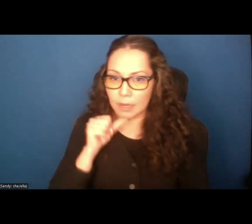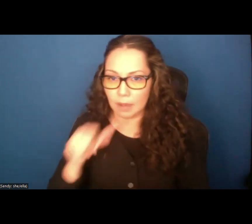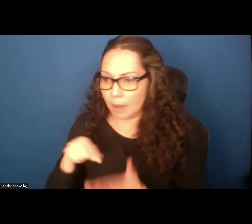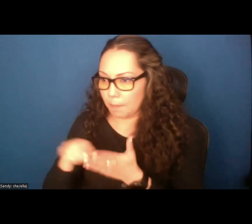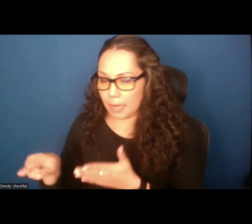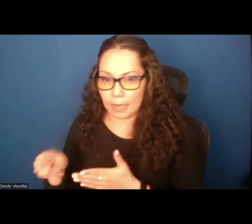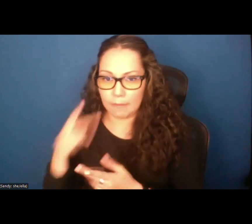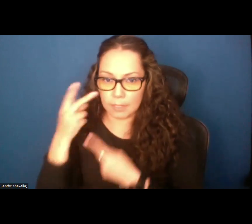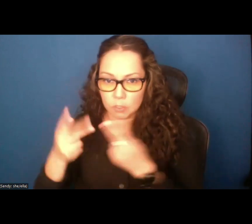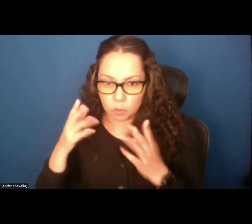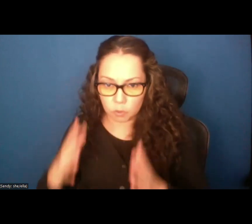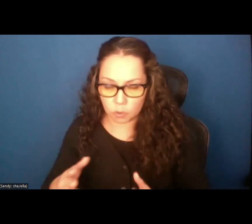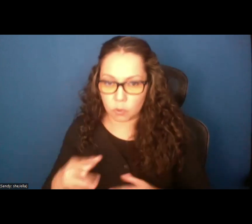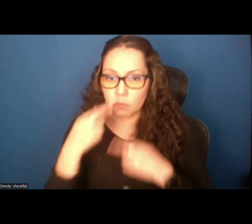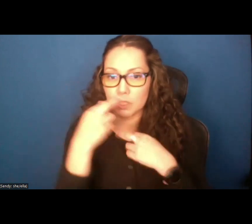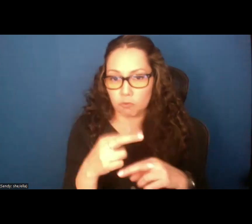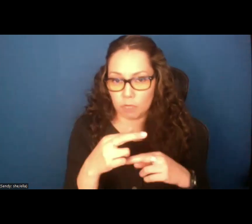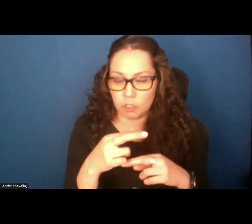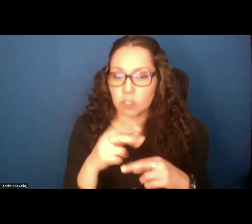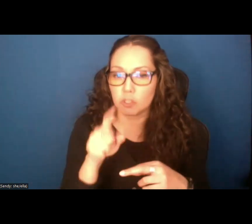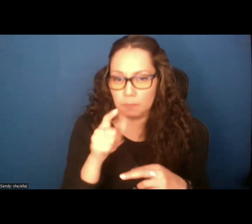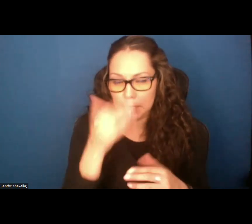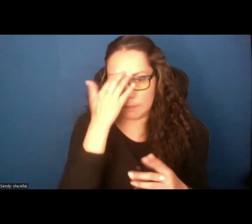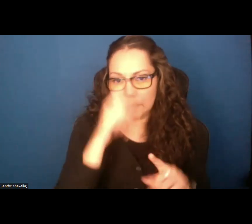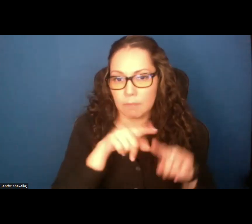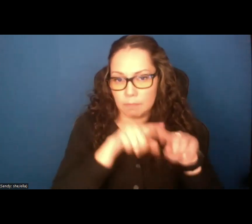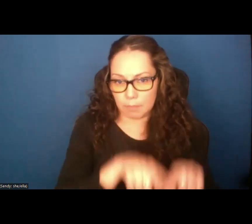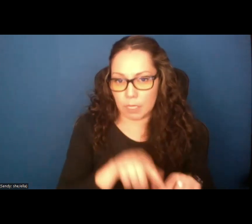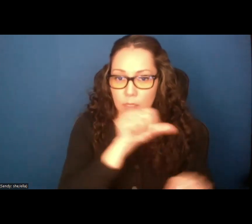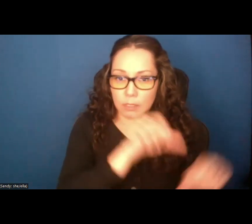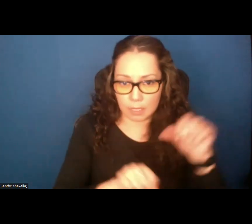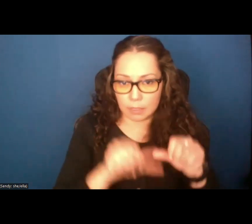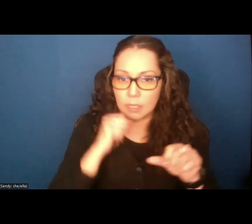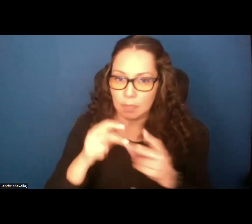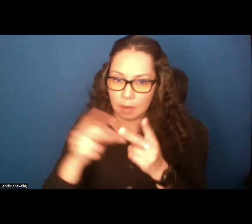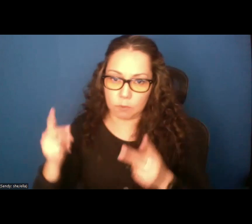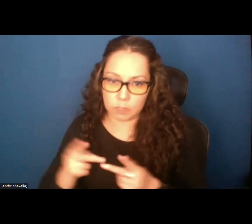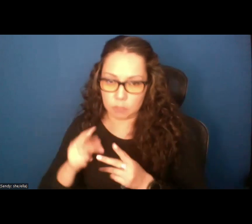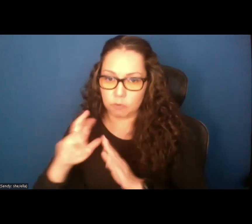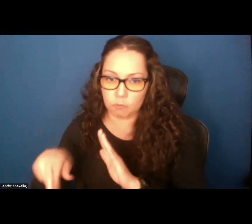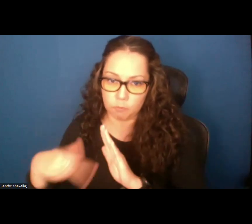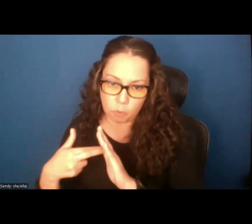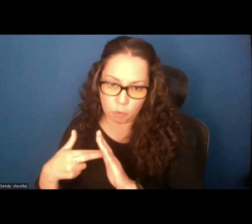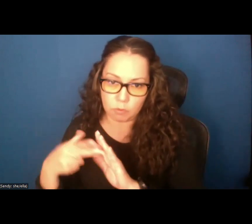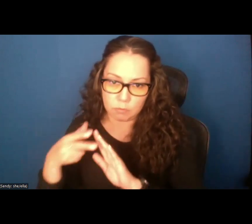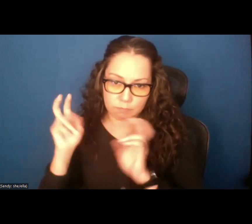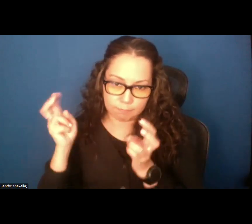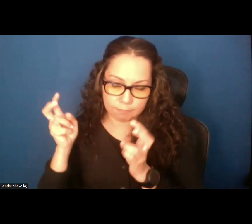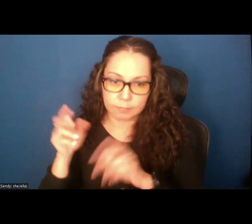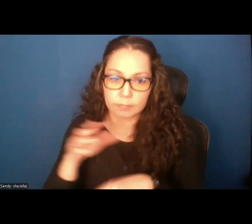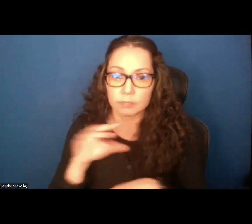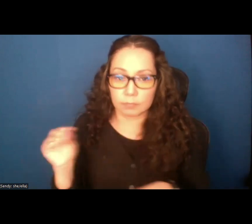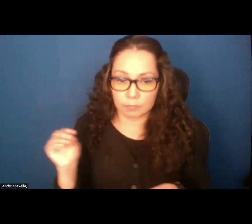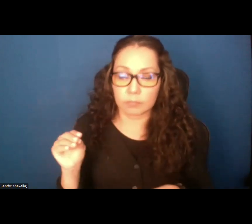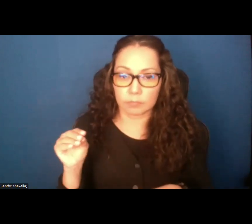Restrictions should be based on science and not position. Thank you for convening this work group, and I look forward to